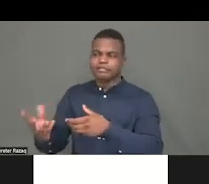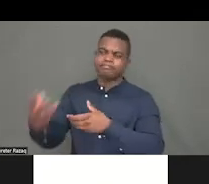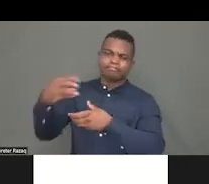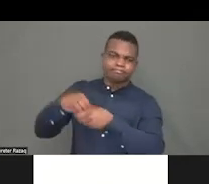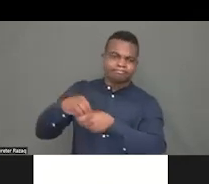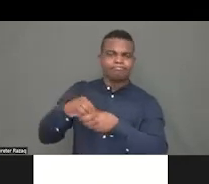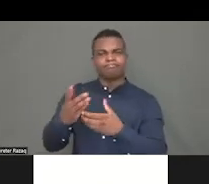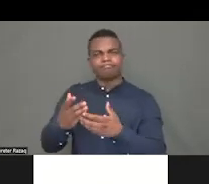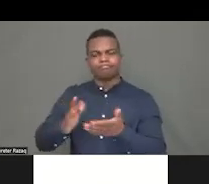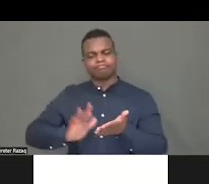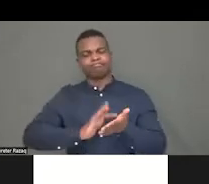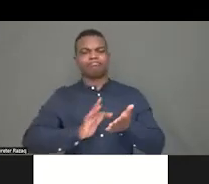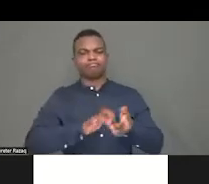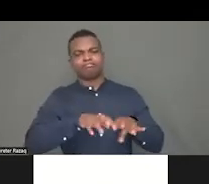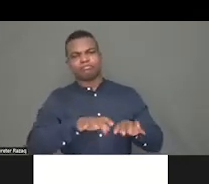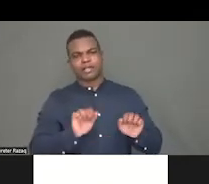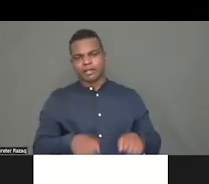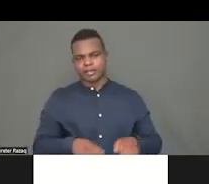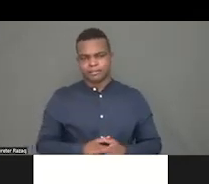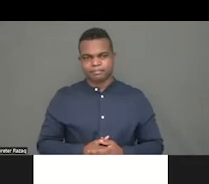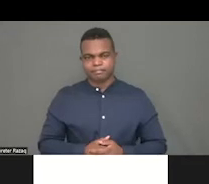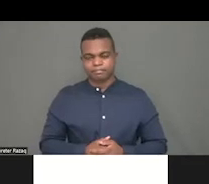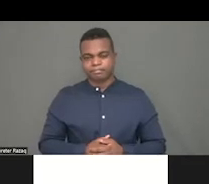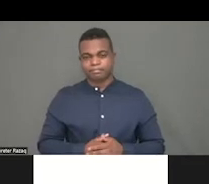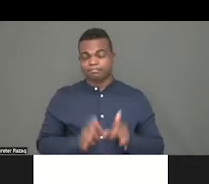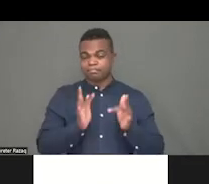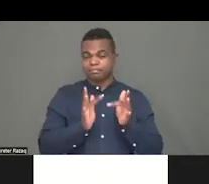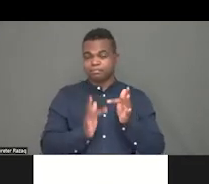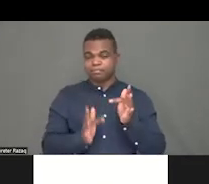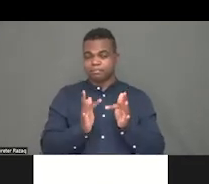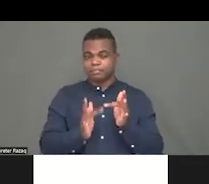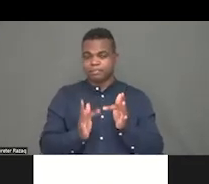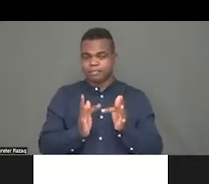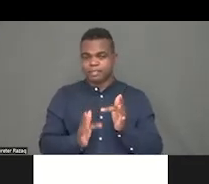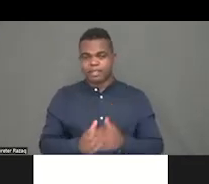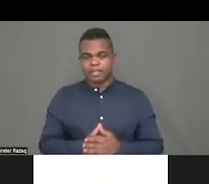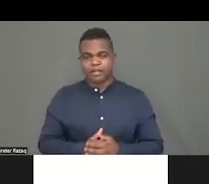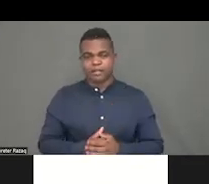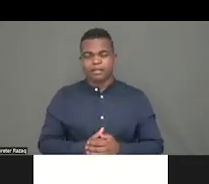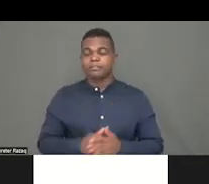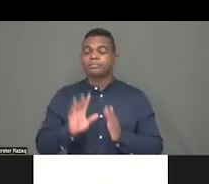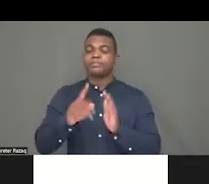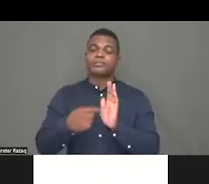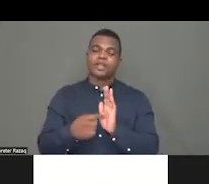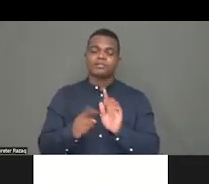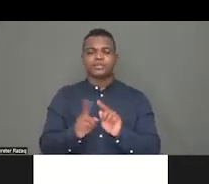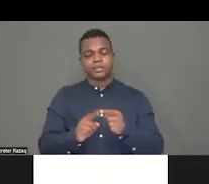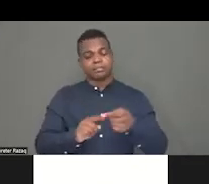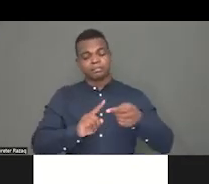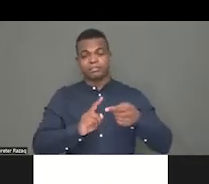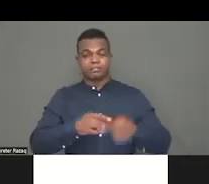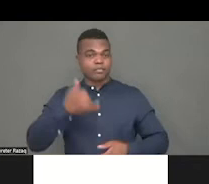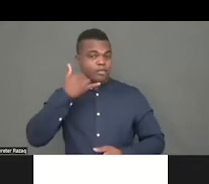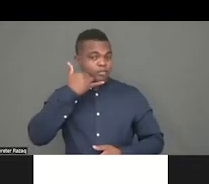of smartphones tablets are still costly and expensive to